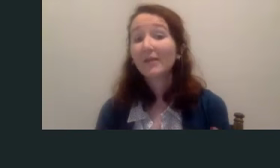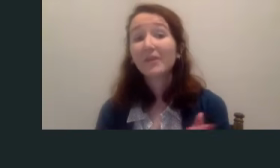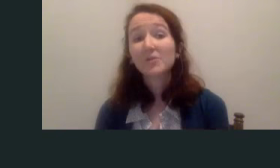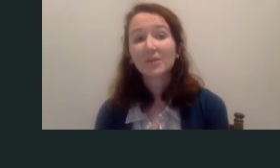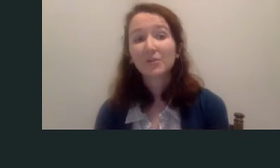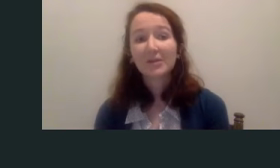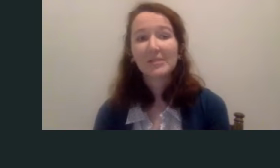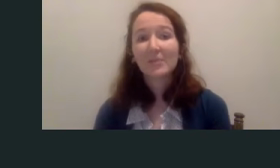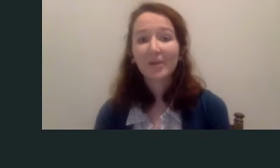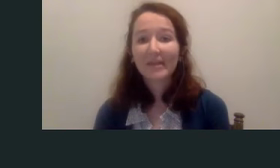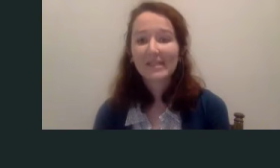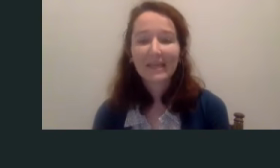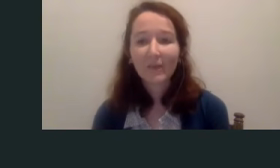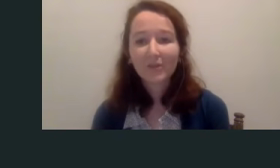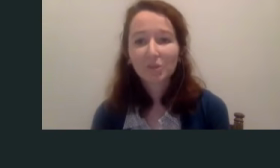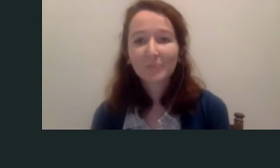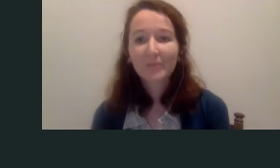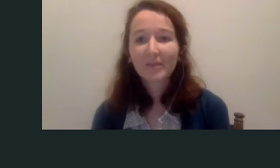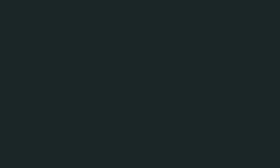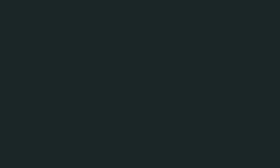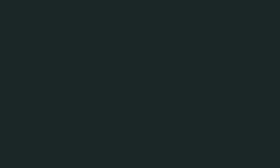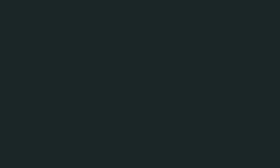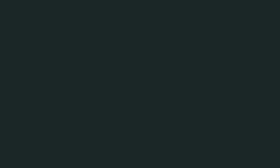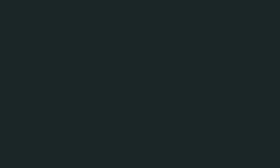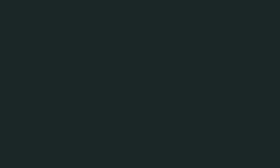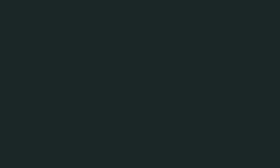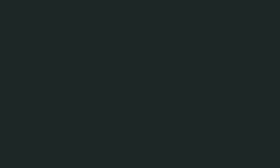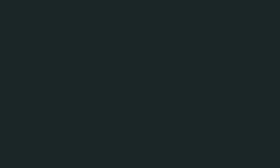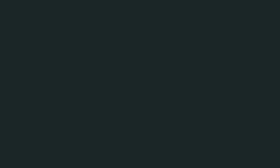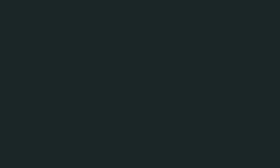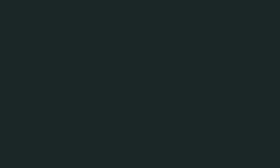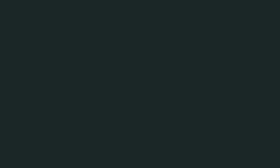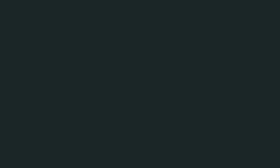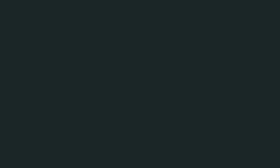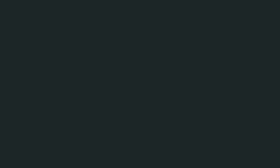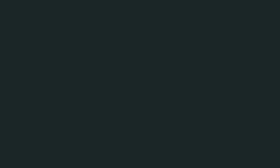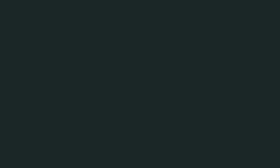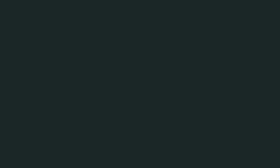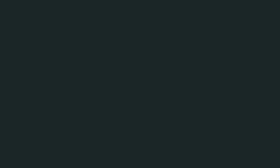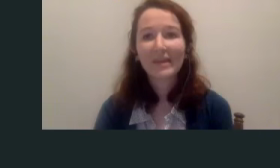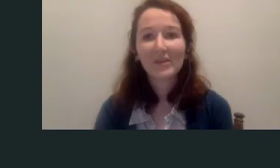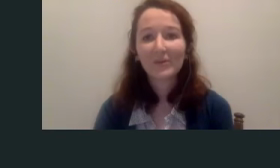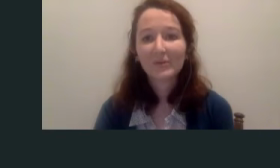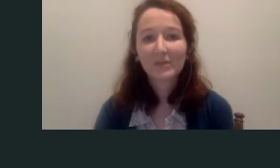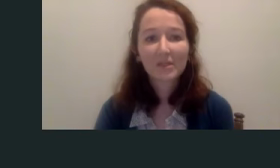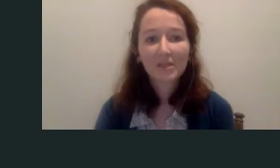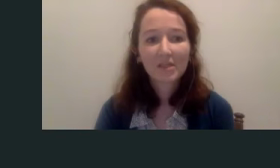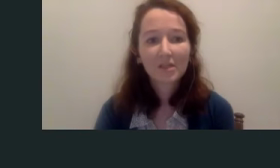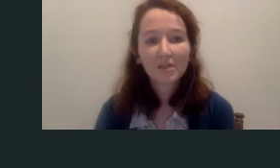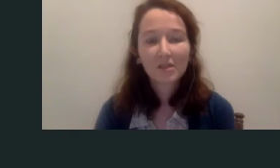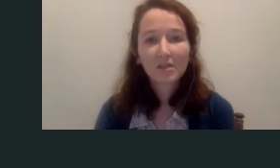in fingerspelled words in American Sign Language. Just a second, the interpreter isn't visible. Okay, thank you.